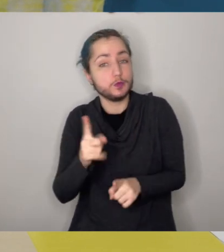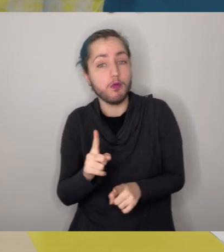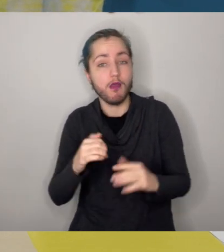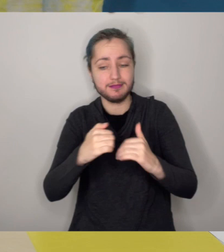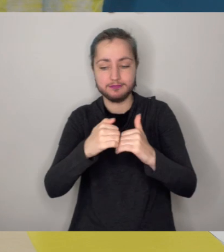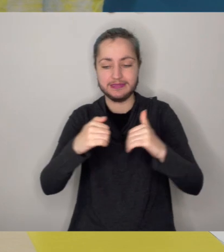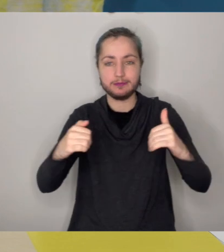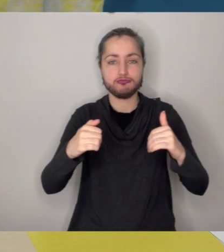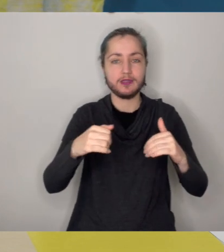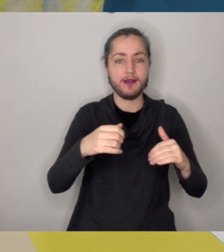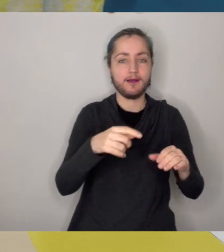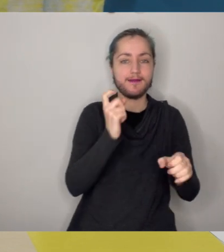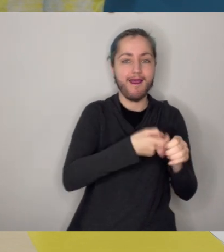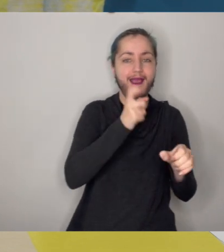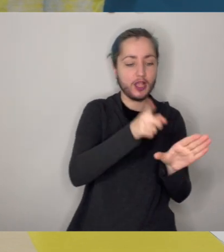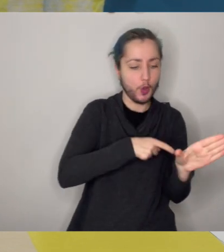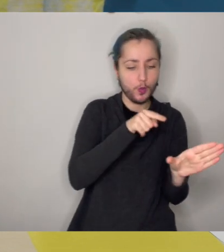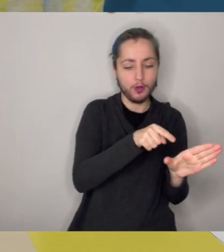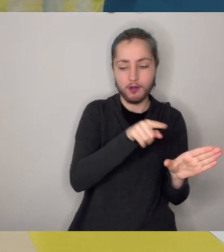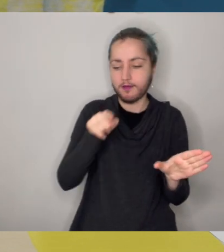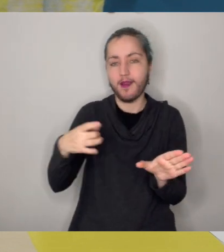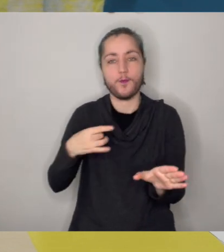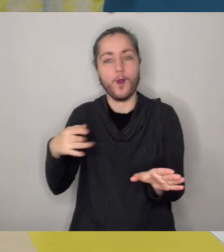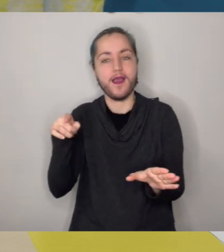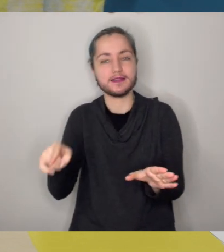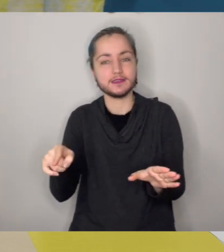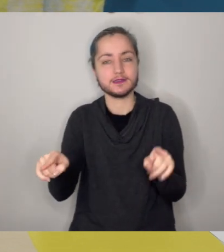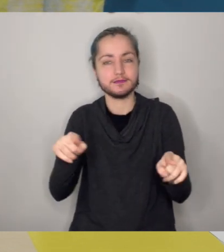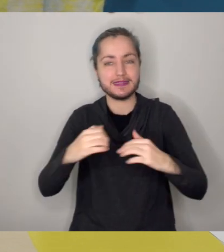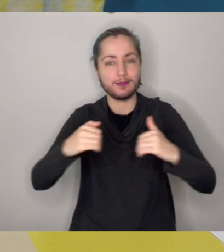So what you need to do is separate the yolk and the white.